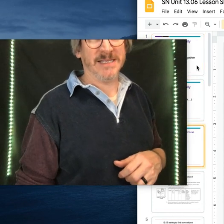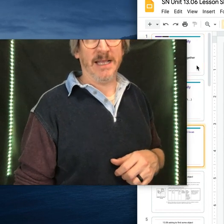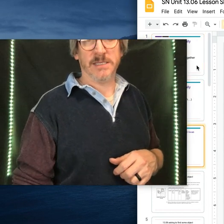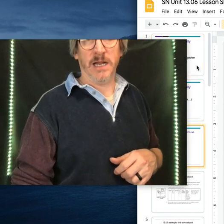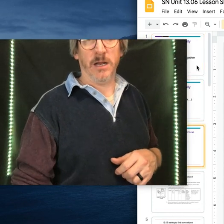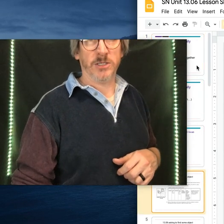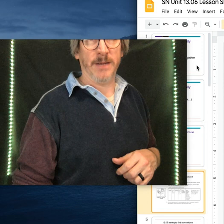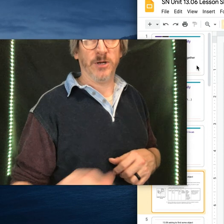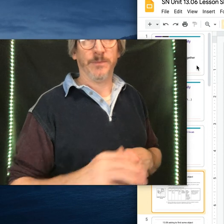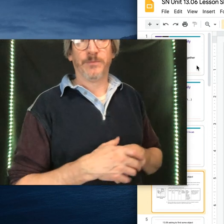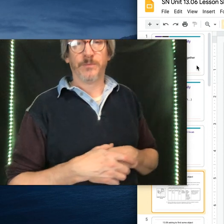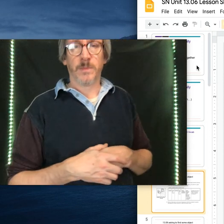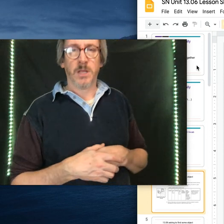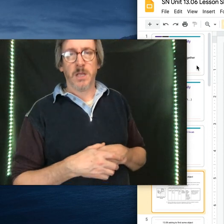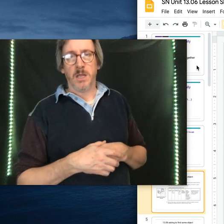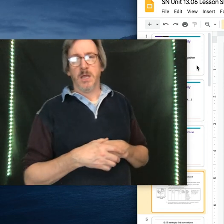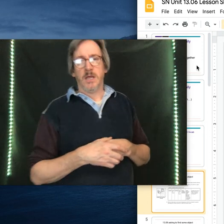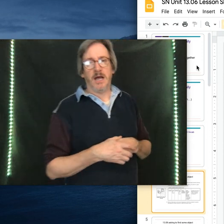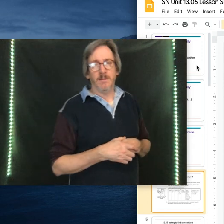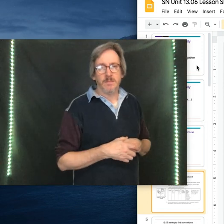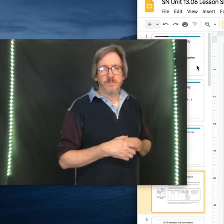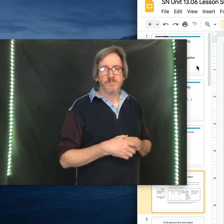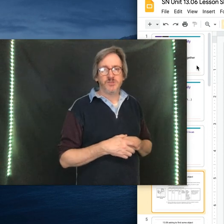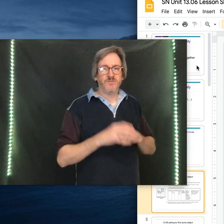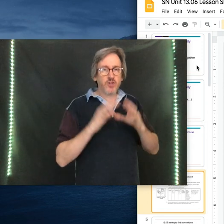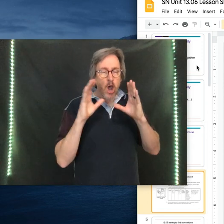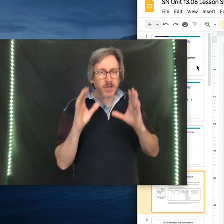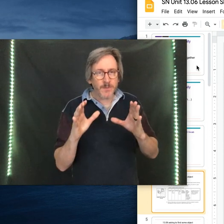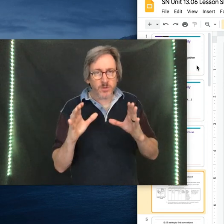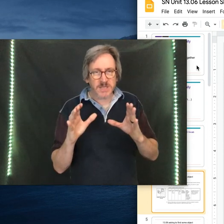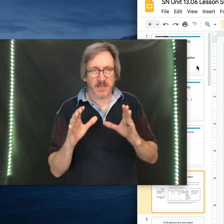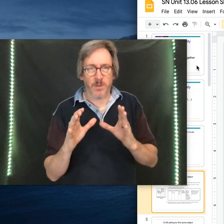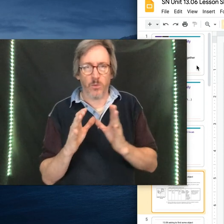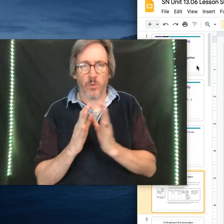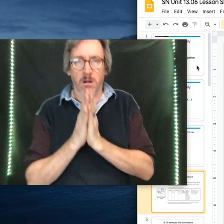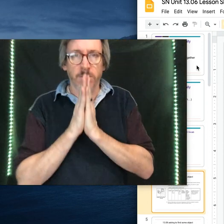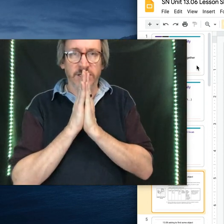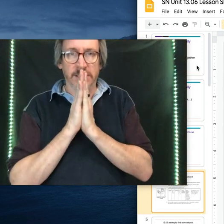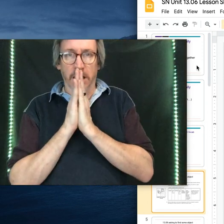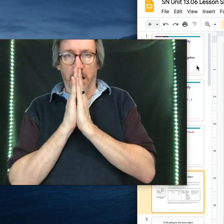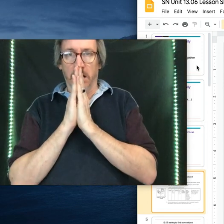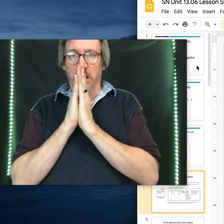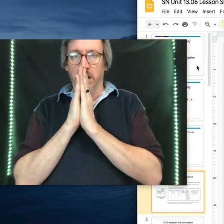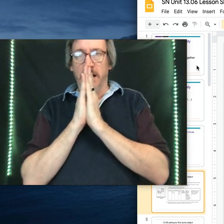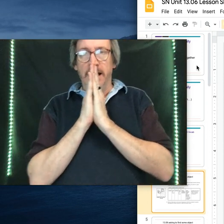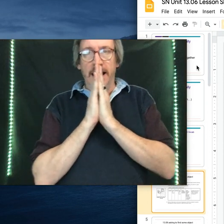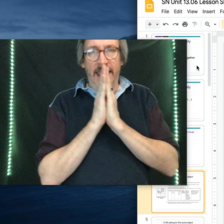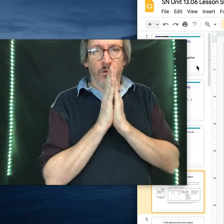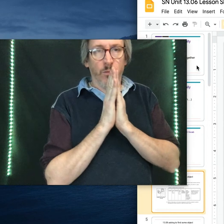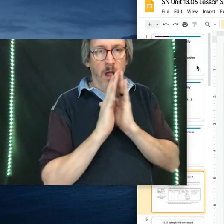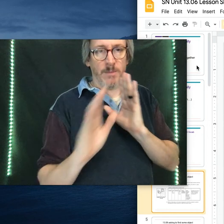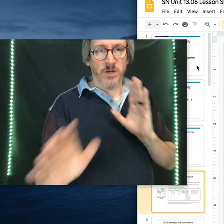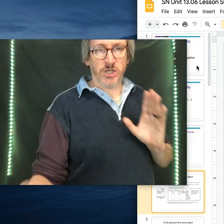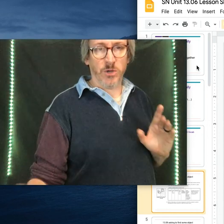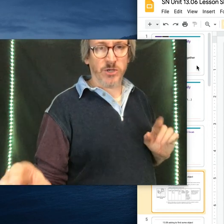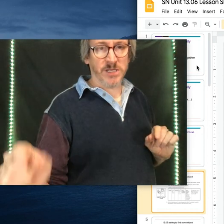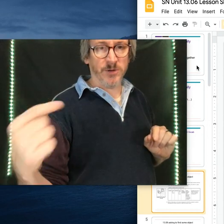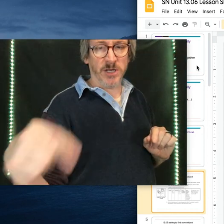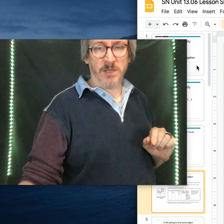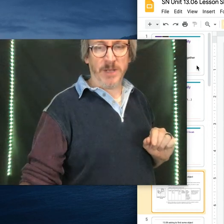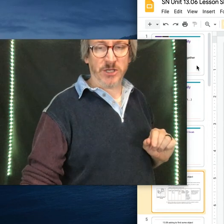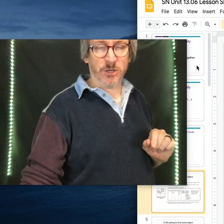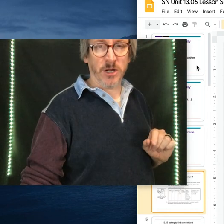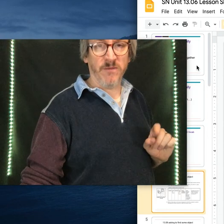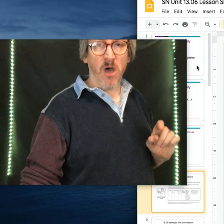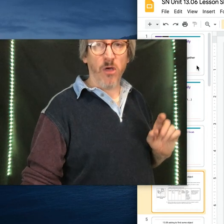as I say, it's not a long chapter. So we've talked about telling about where objects are. And I'm going to show